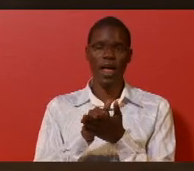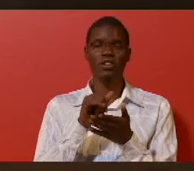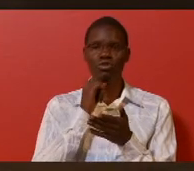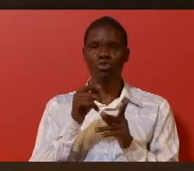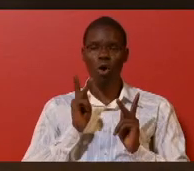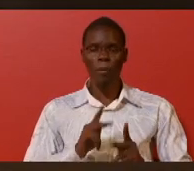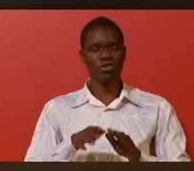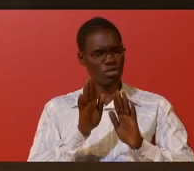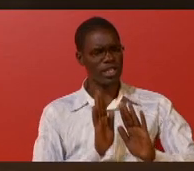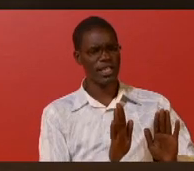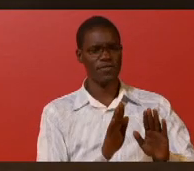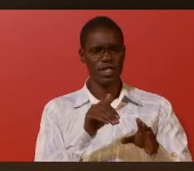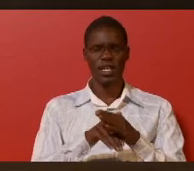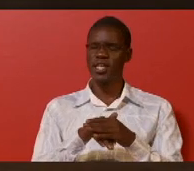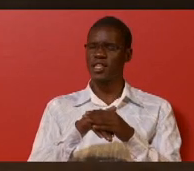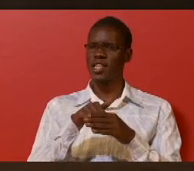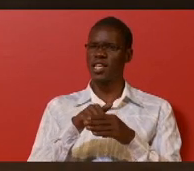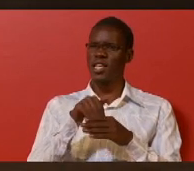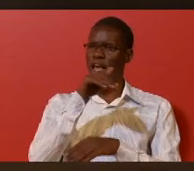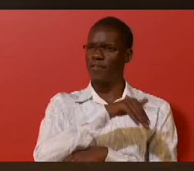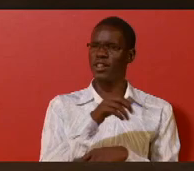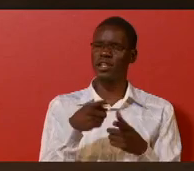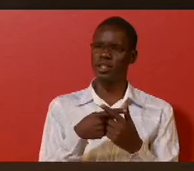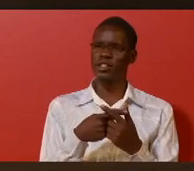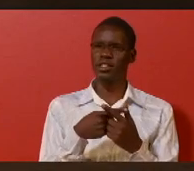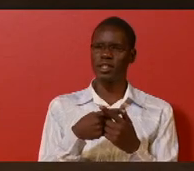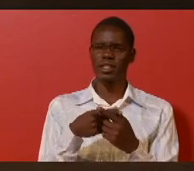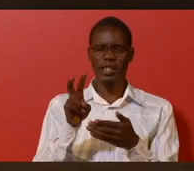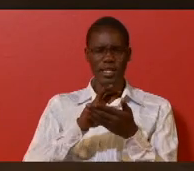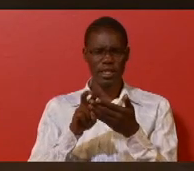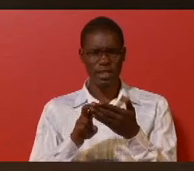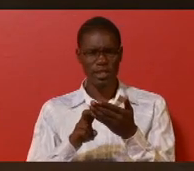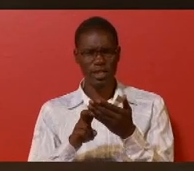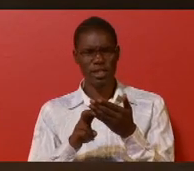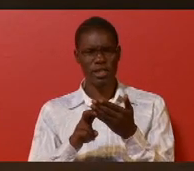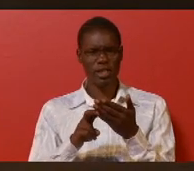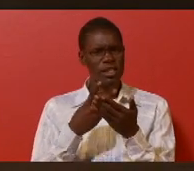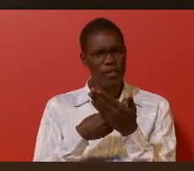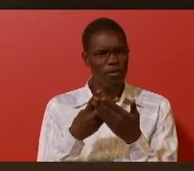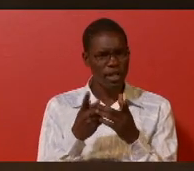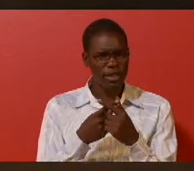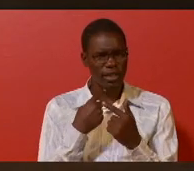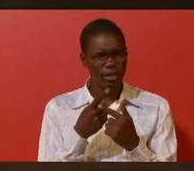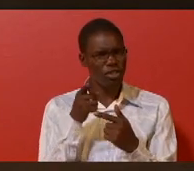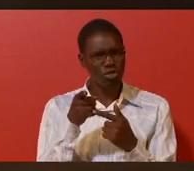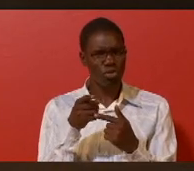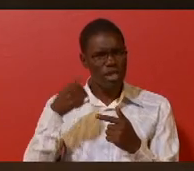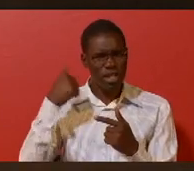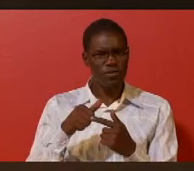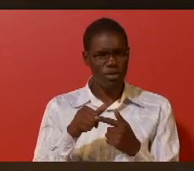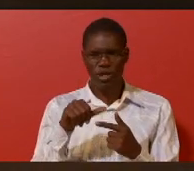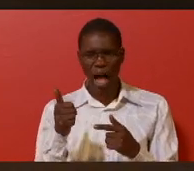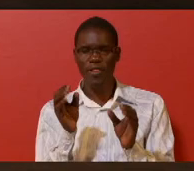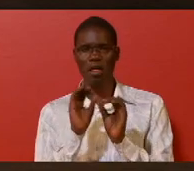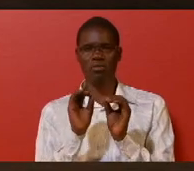with this text, and then they think that by reading this text to their spouse, you know, they'll say, well, the Oliver said, look, do not refuse each other. That's